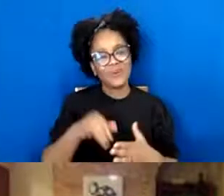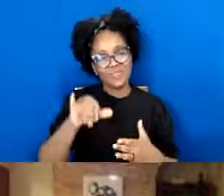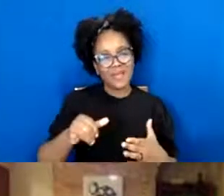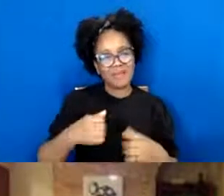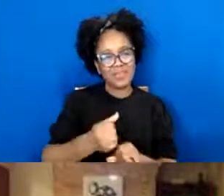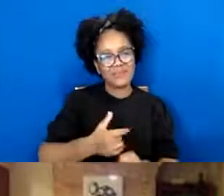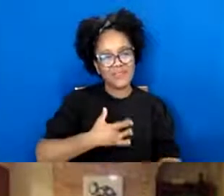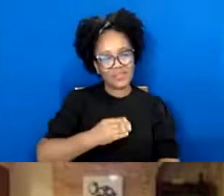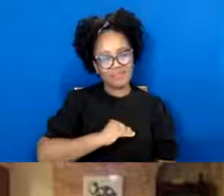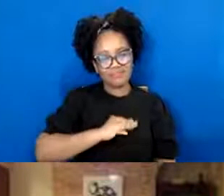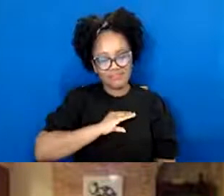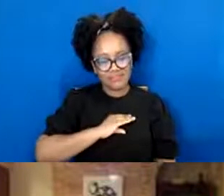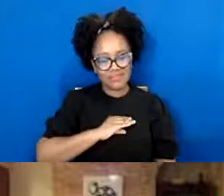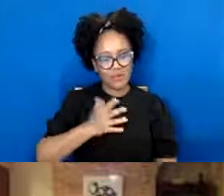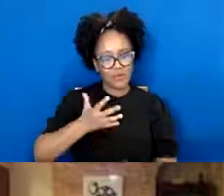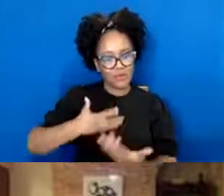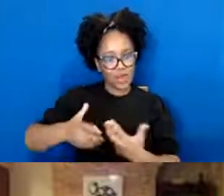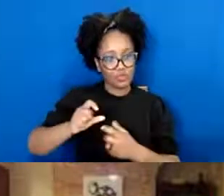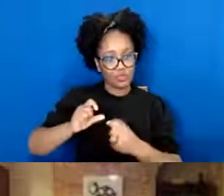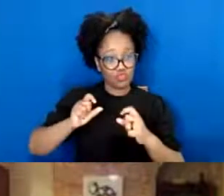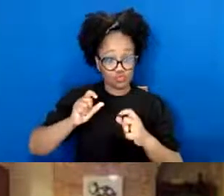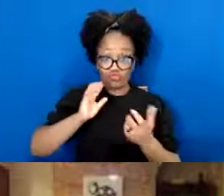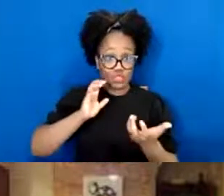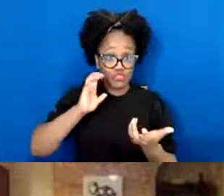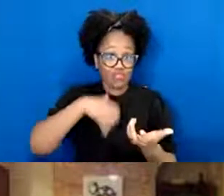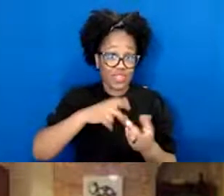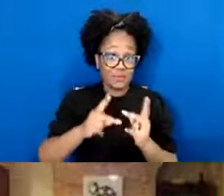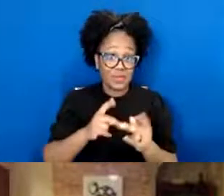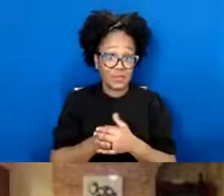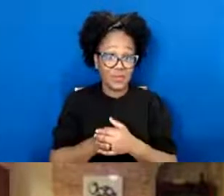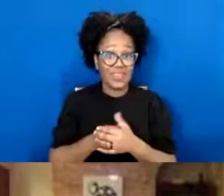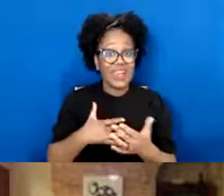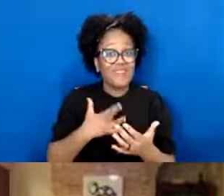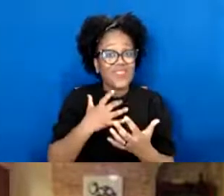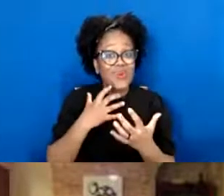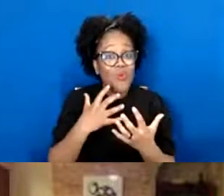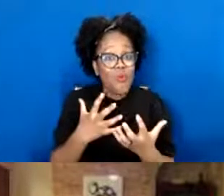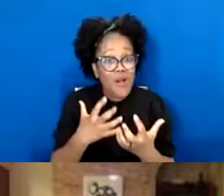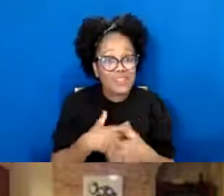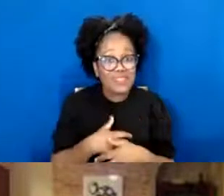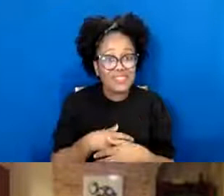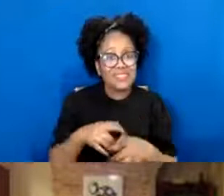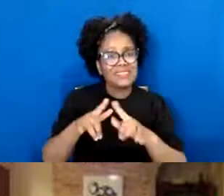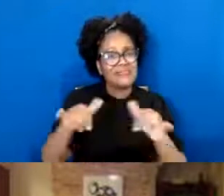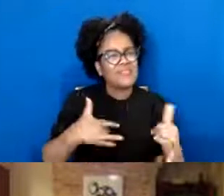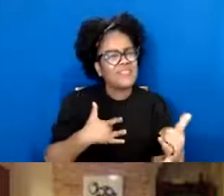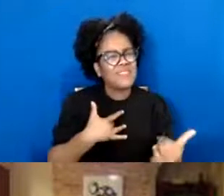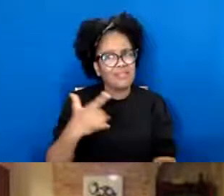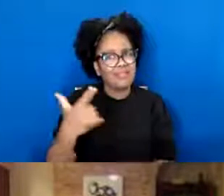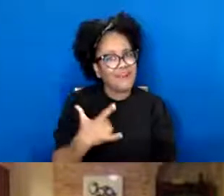these strange people, it makes me feel wanted, but also like loved a little bit, you know. Absolutely. That might be cliche,